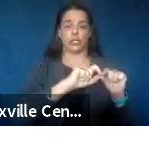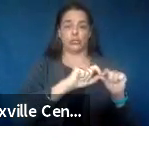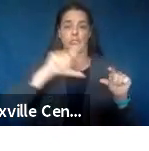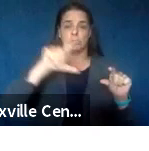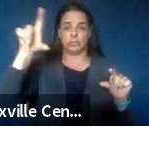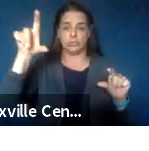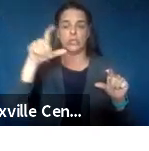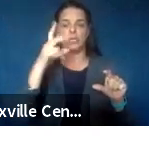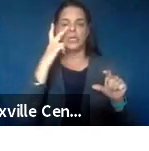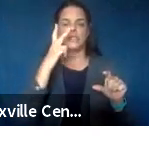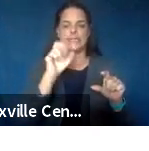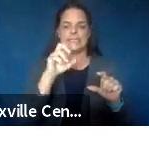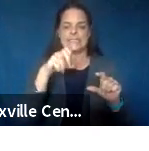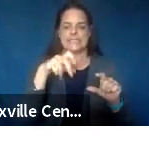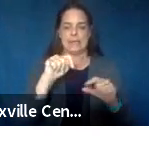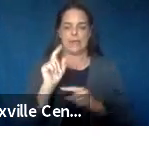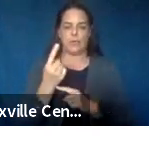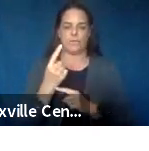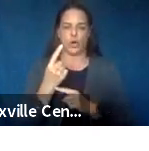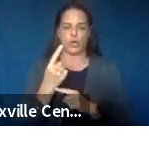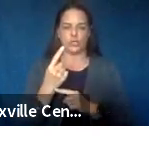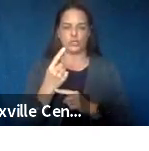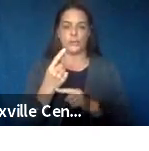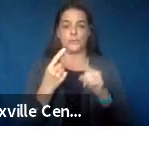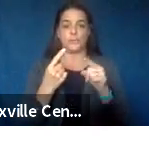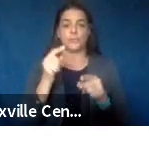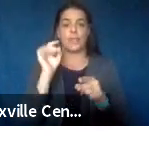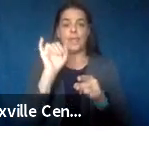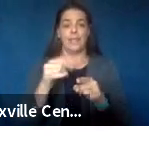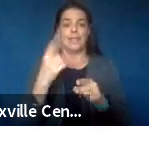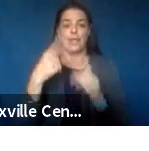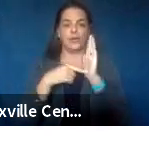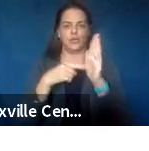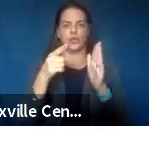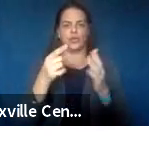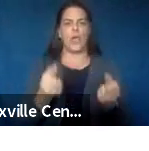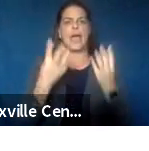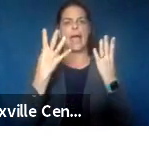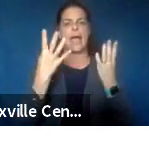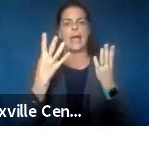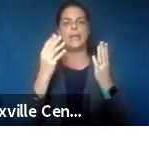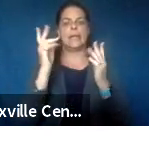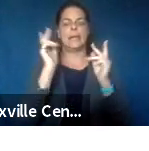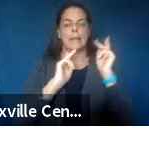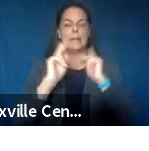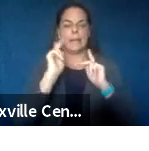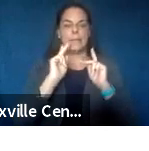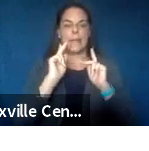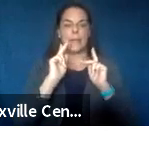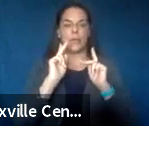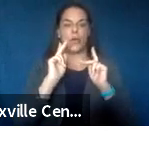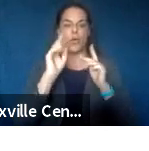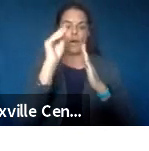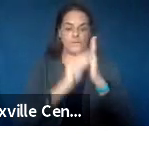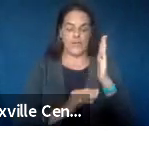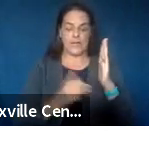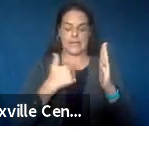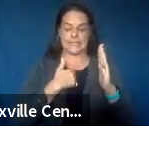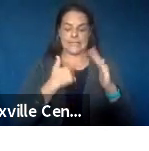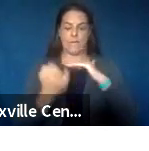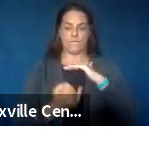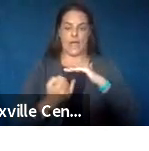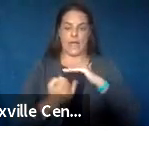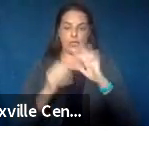for September 1st. That chart shows you the number of people who have filled out a self-isolation form and have told